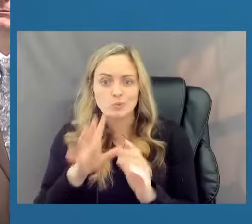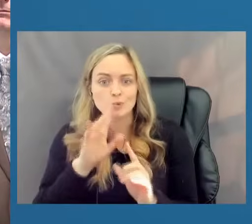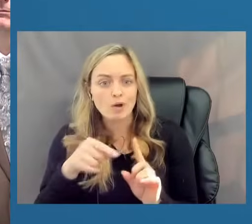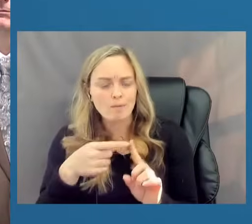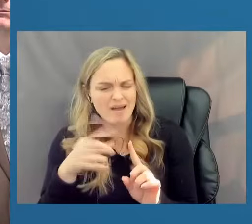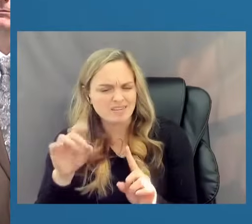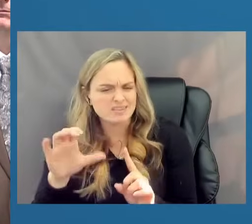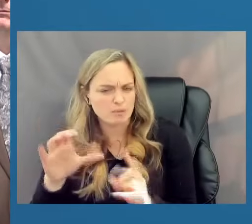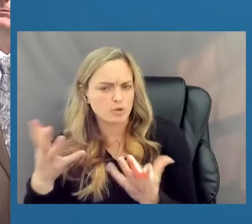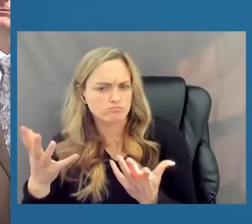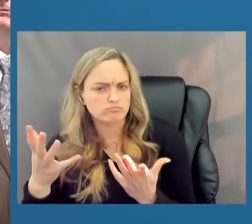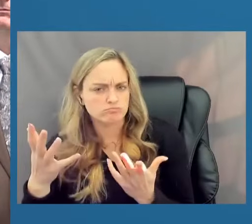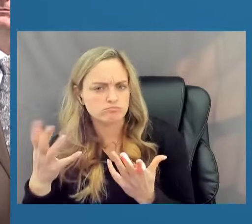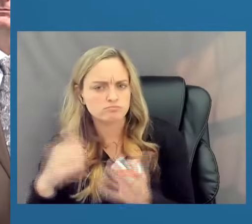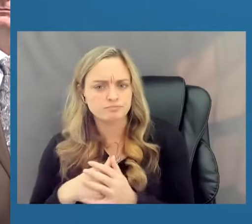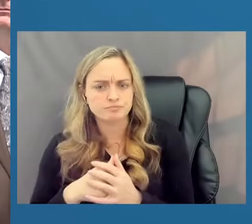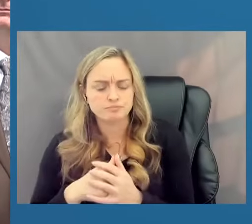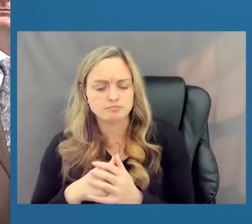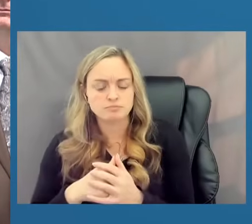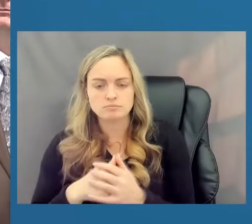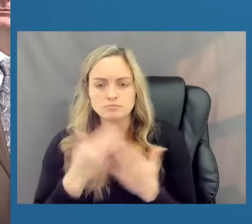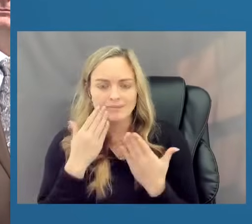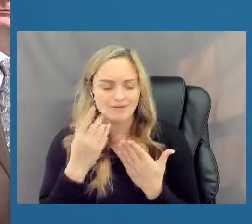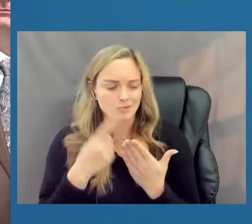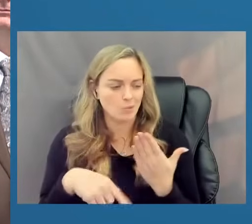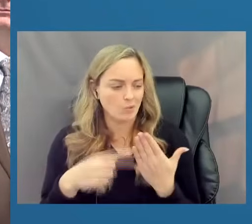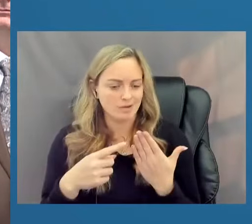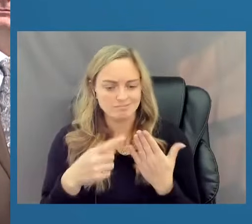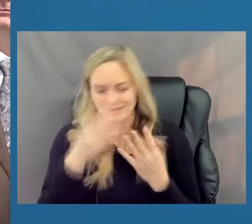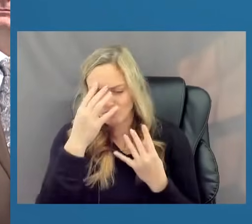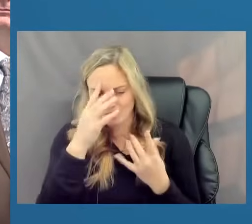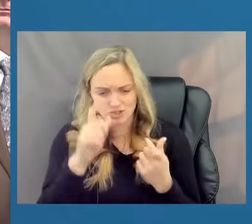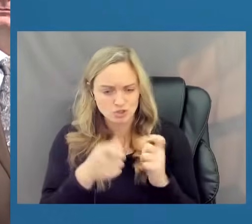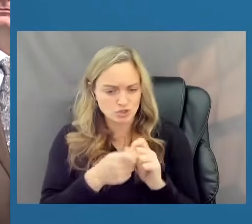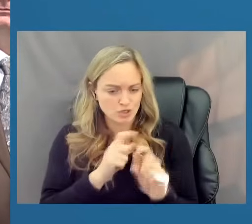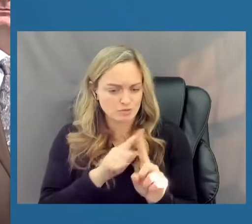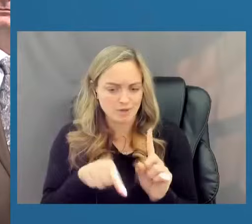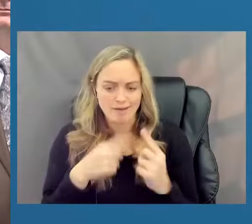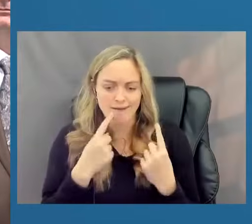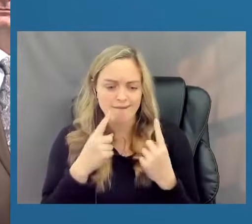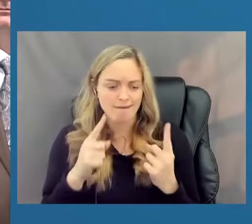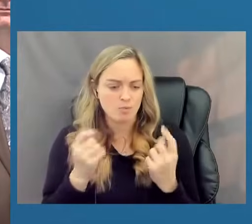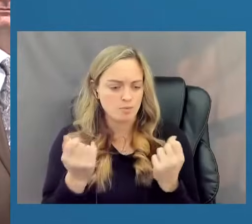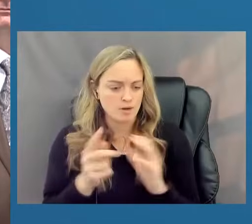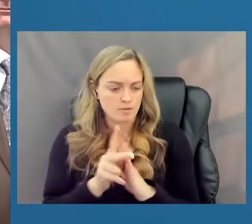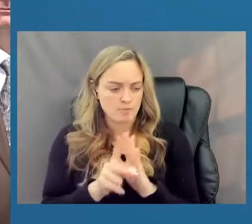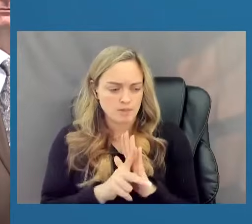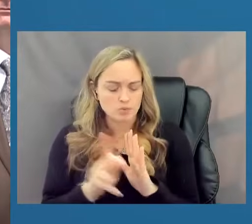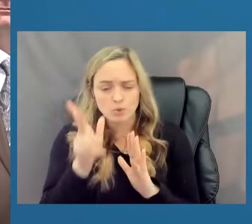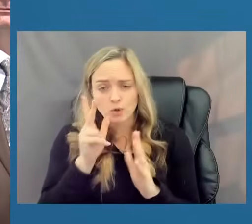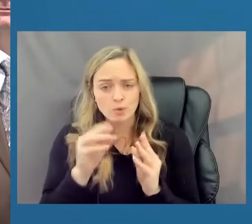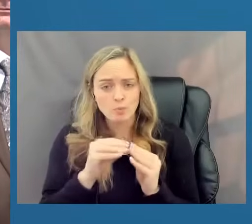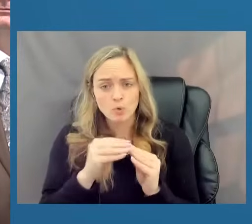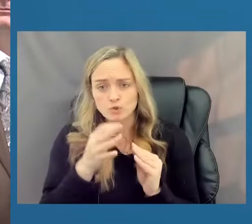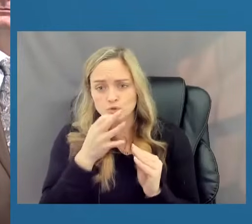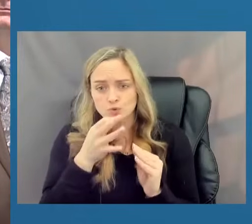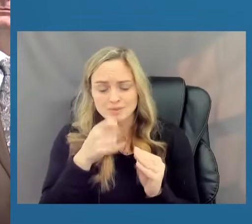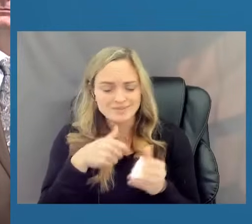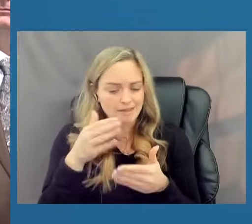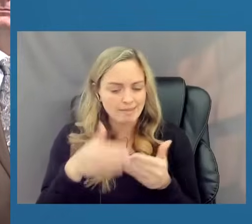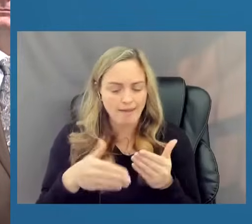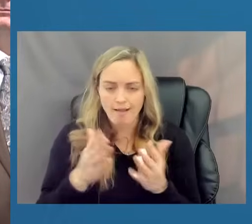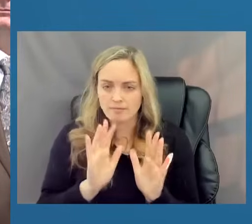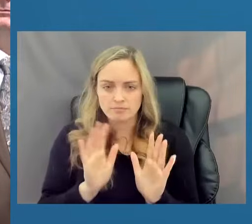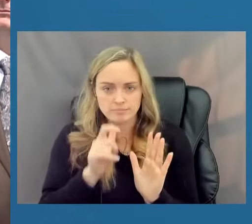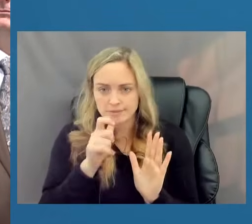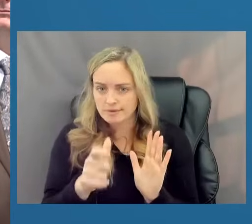December, so I don't know what date it changed, Rebecca. It's just I announced a number of policies. You'll be hearing more, and this is not the end. This is not the end of